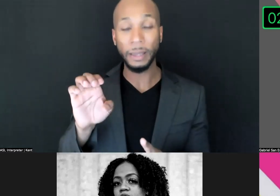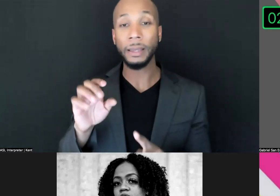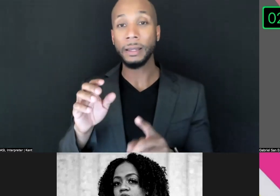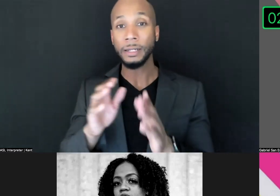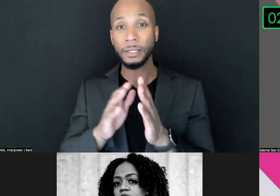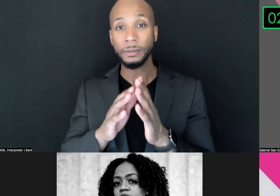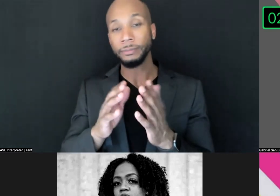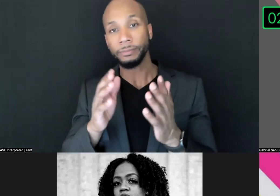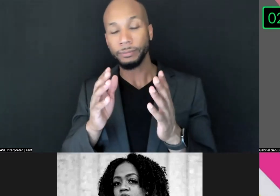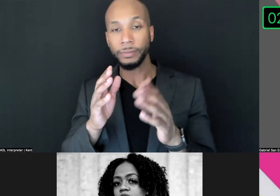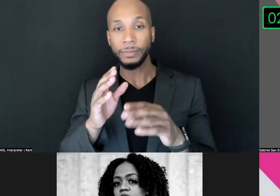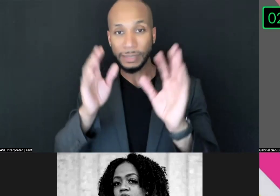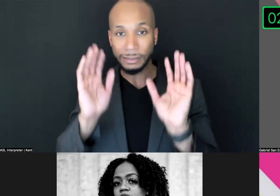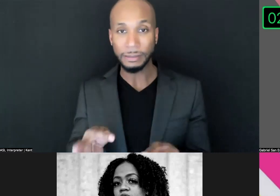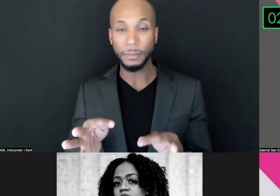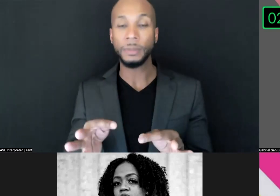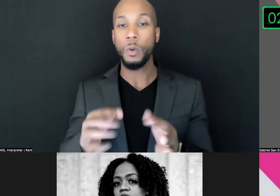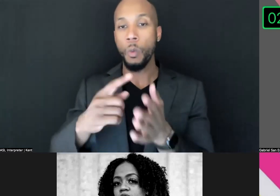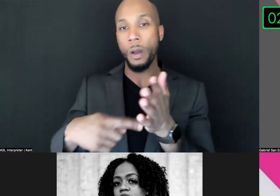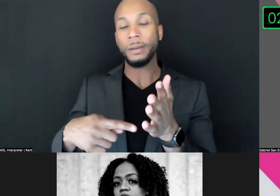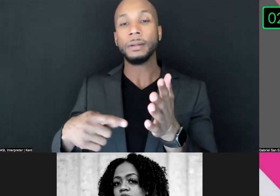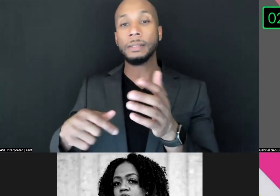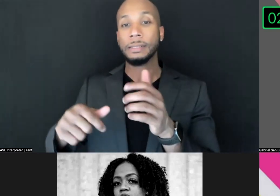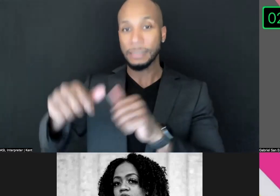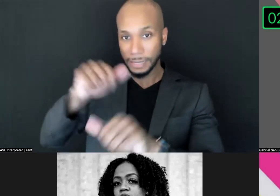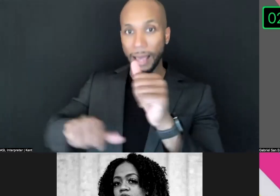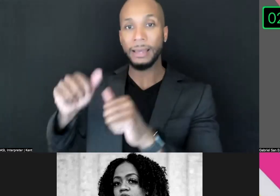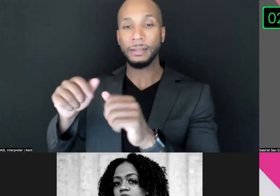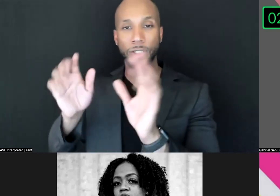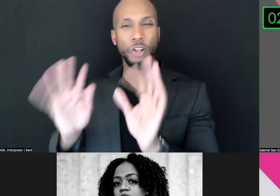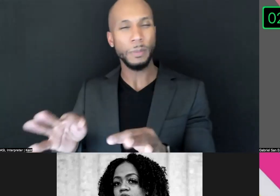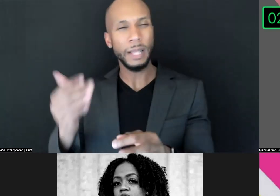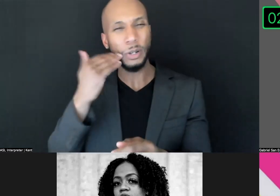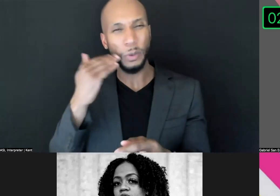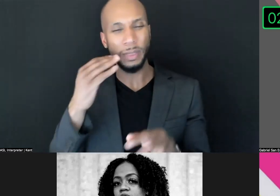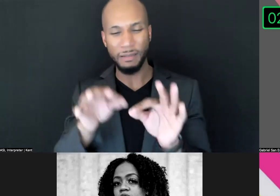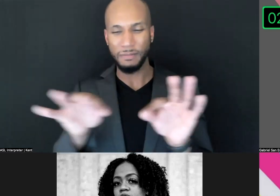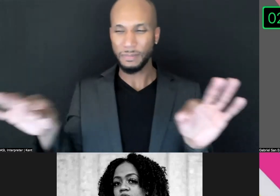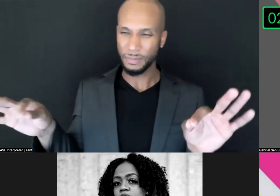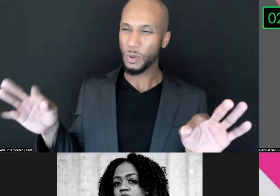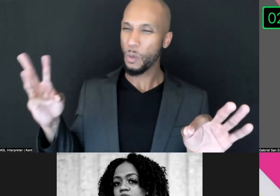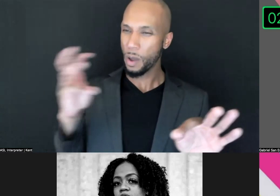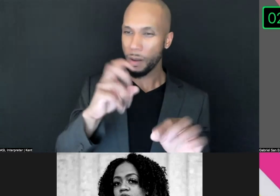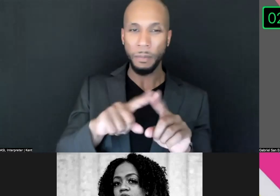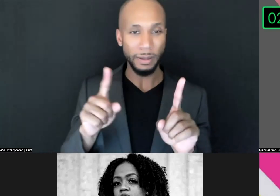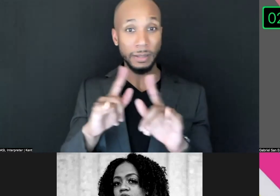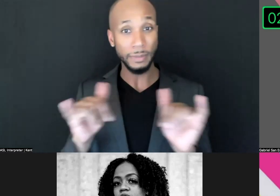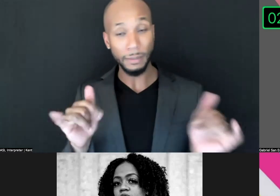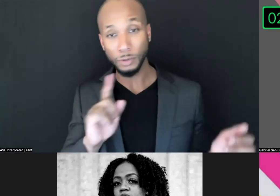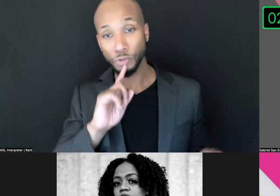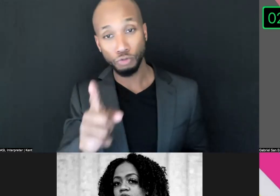determining what science determines. I know that sounds weird, but it's true. And I'm